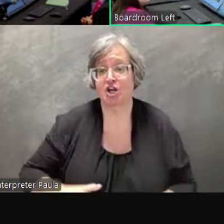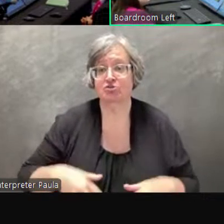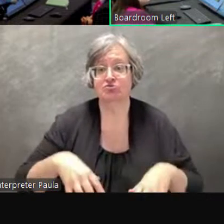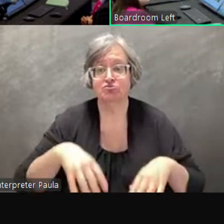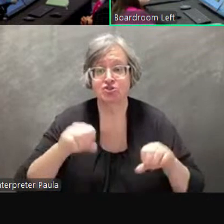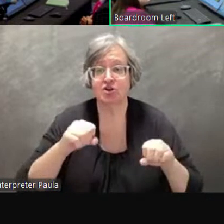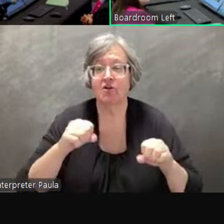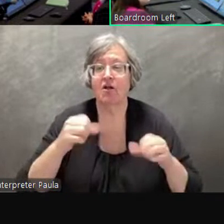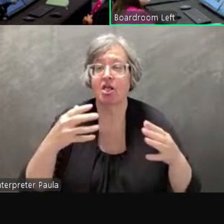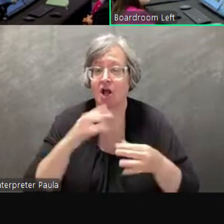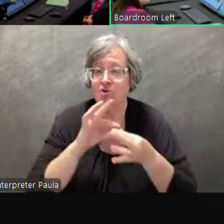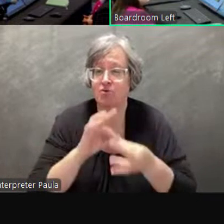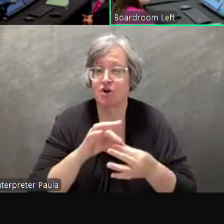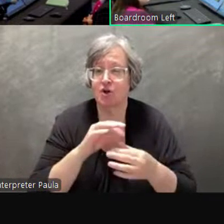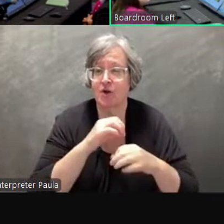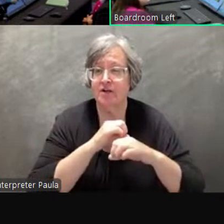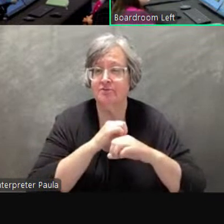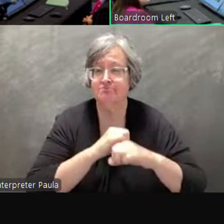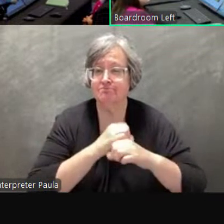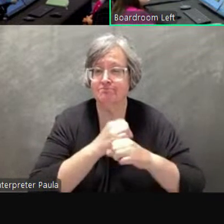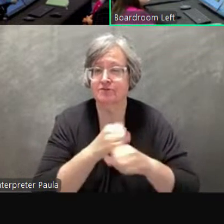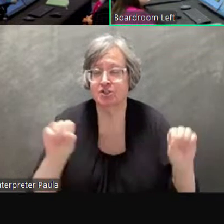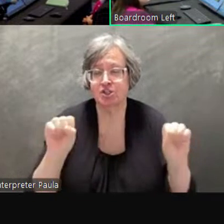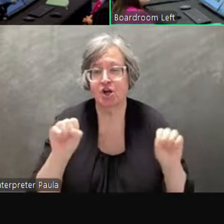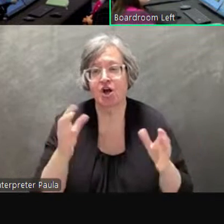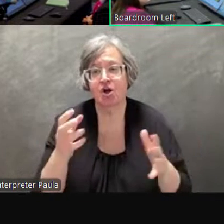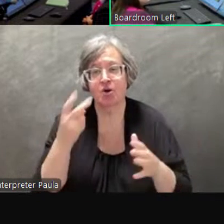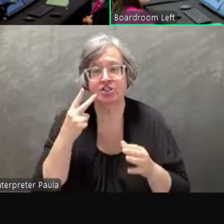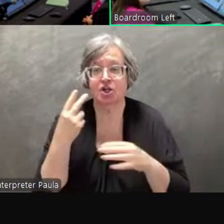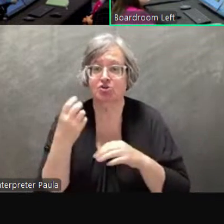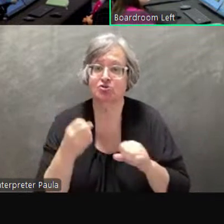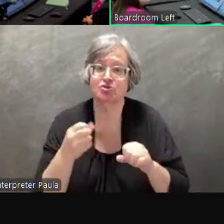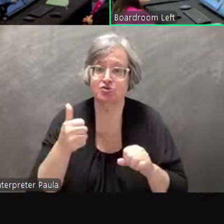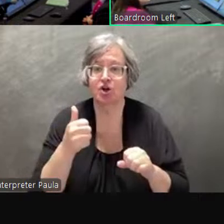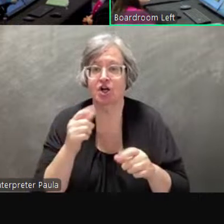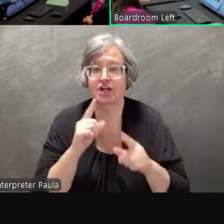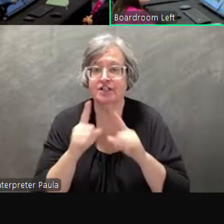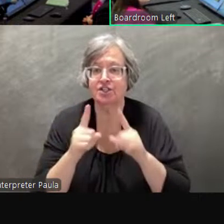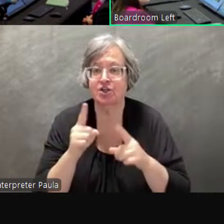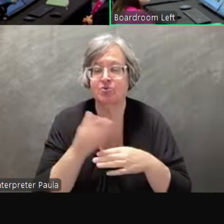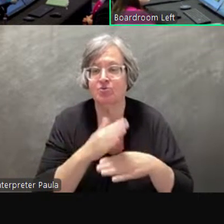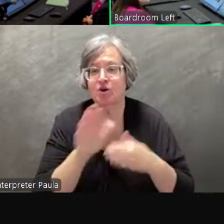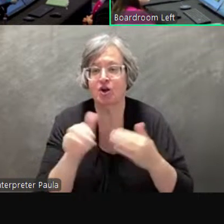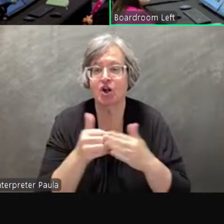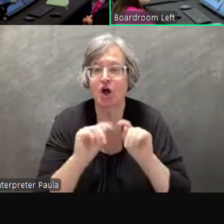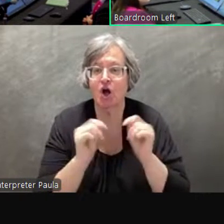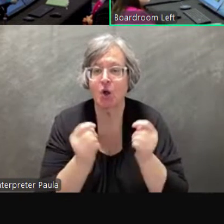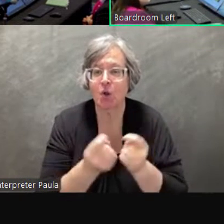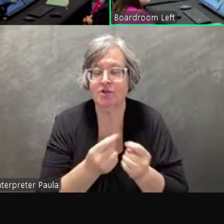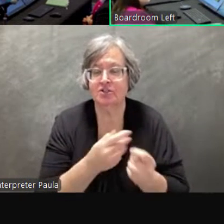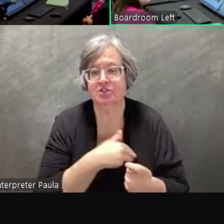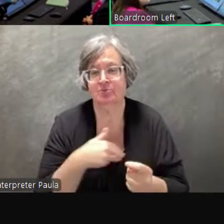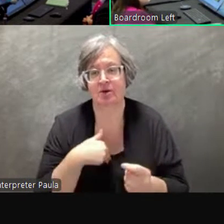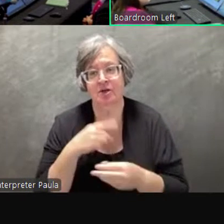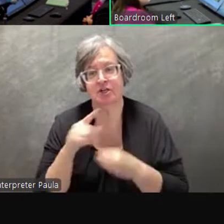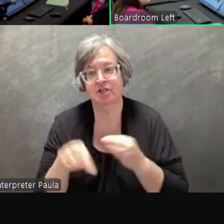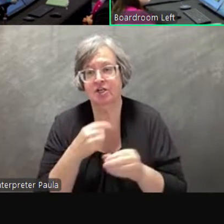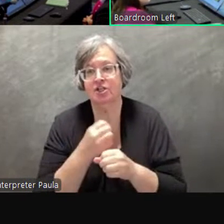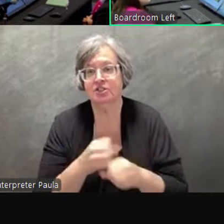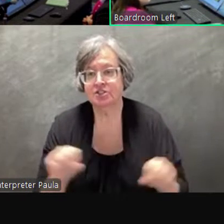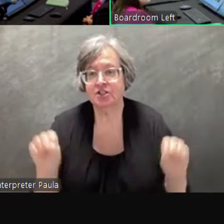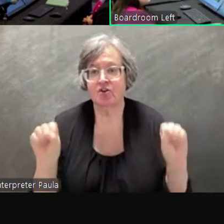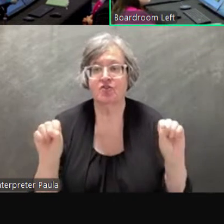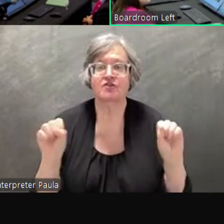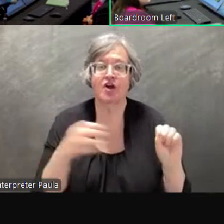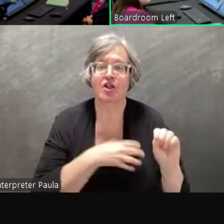see how there continues to be a stronger dialogue between all of our team members looking at safety, the mayor,